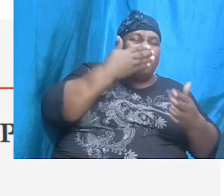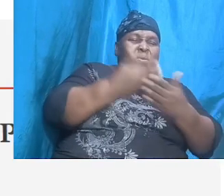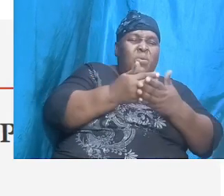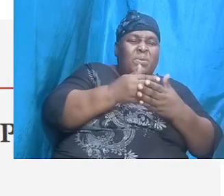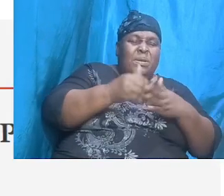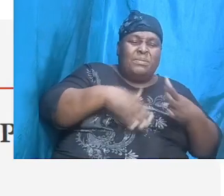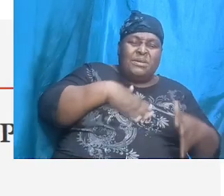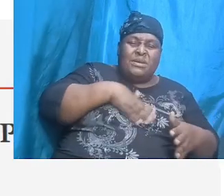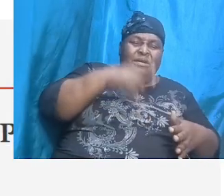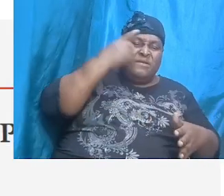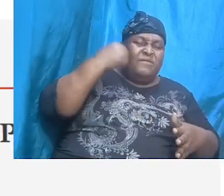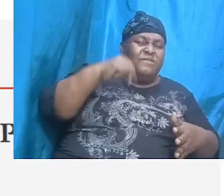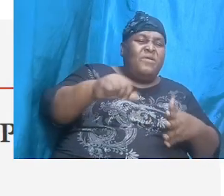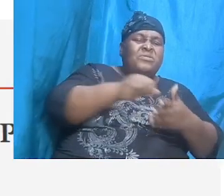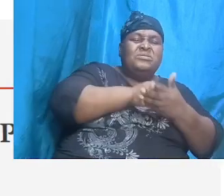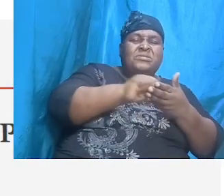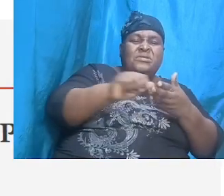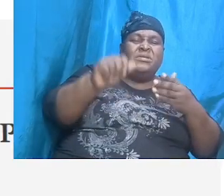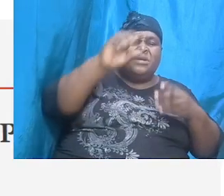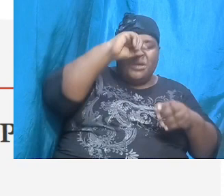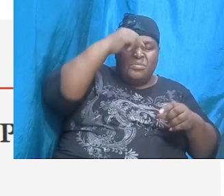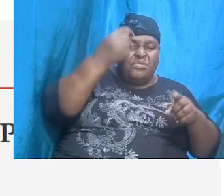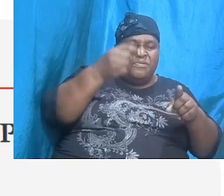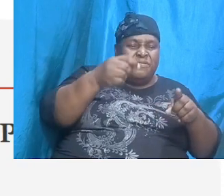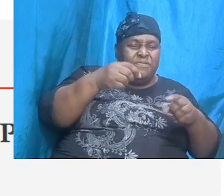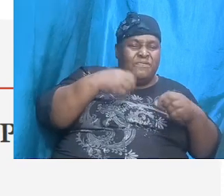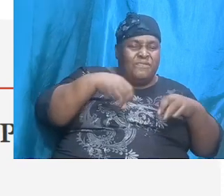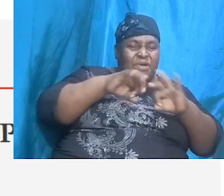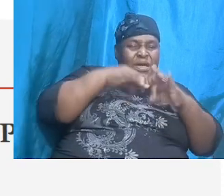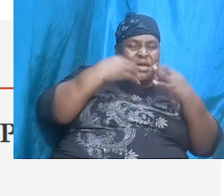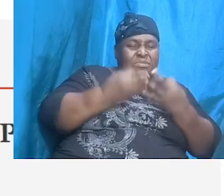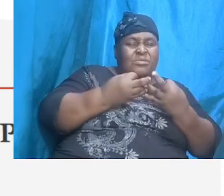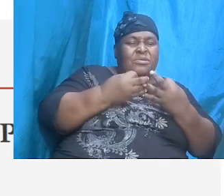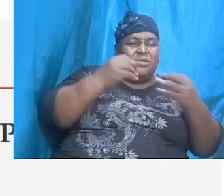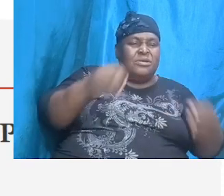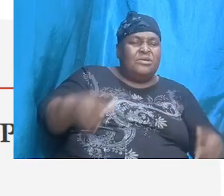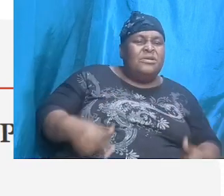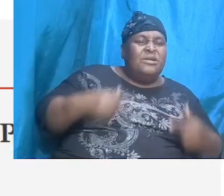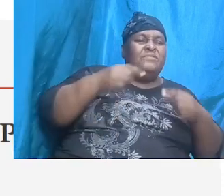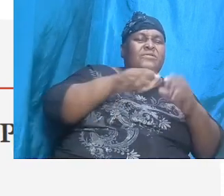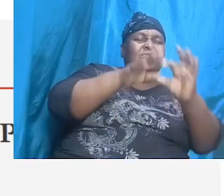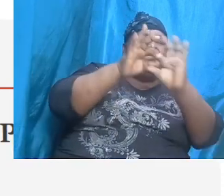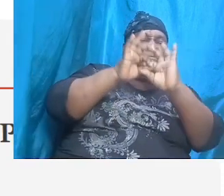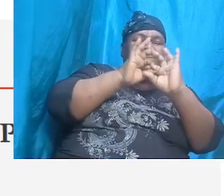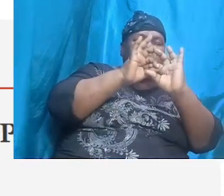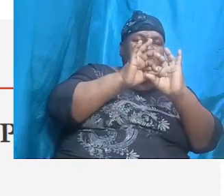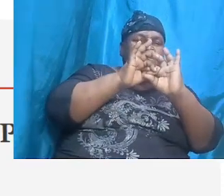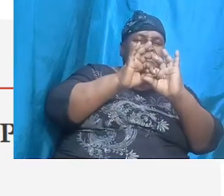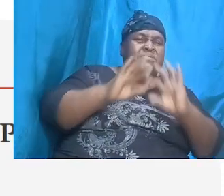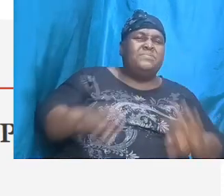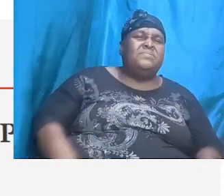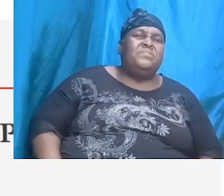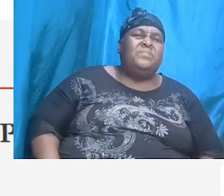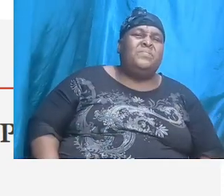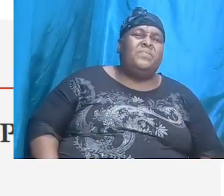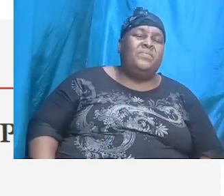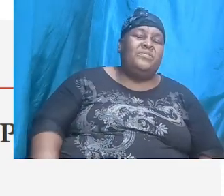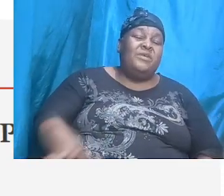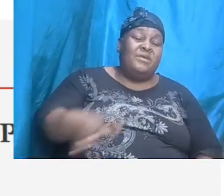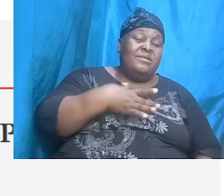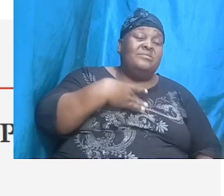is for brethren to dwell together in unity. Now, it's interesting